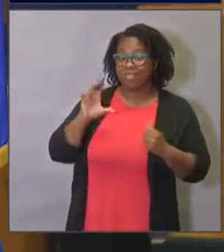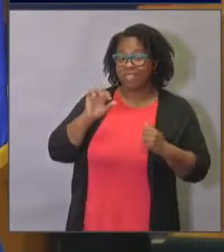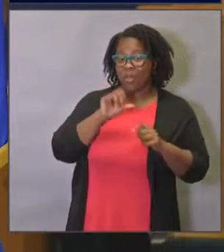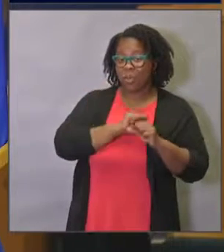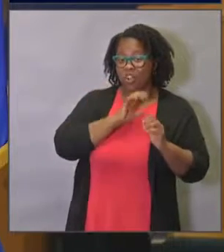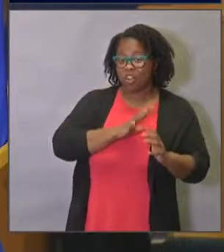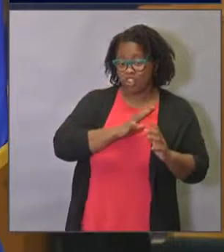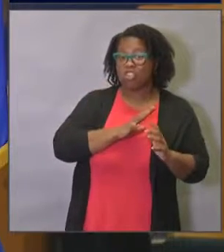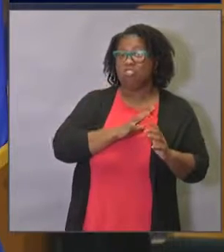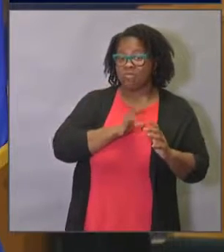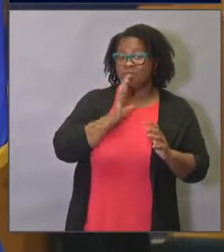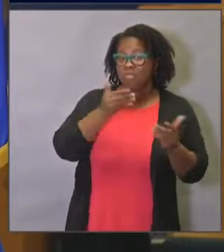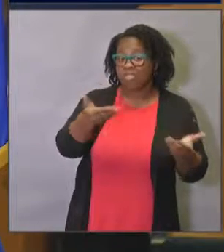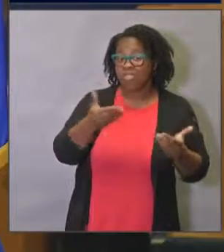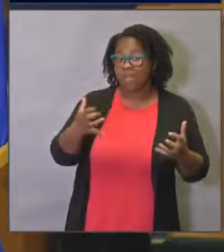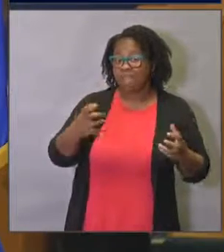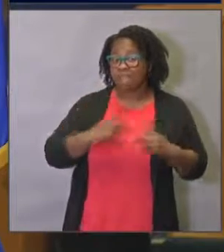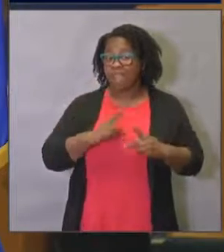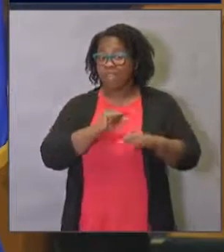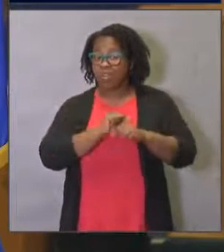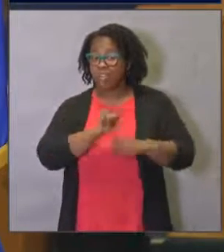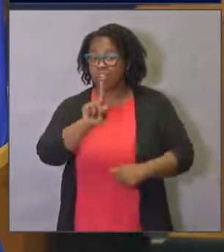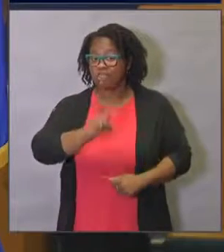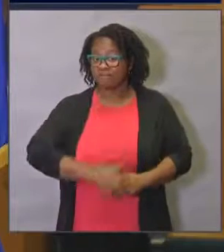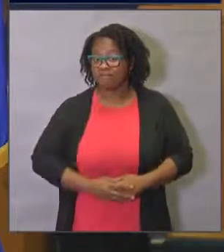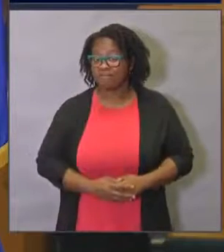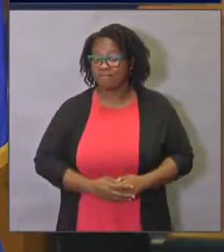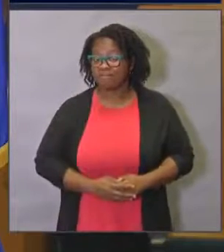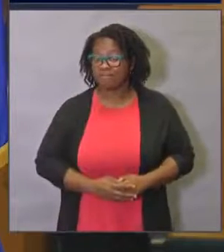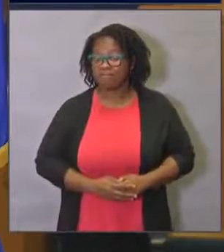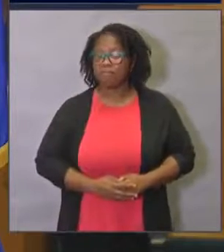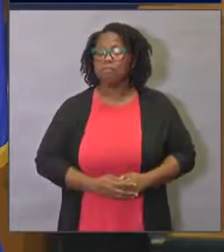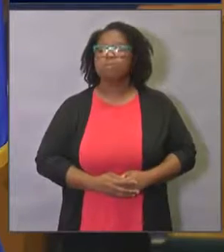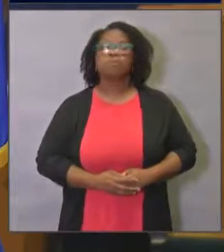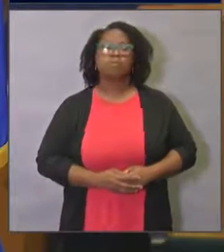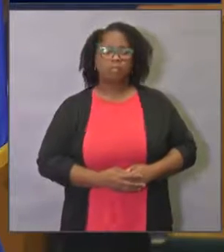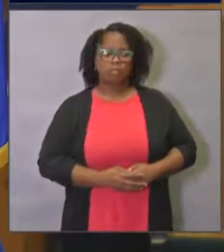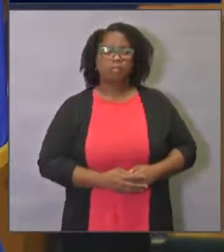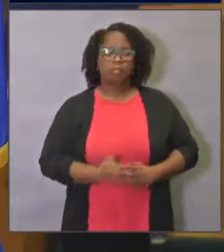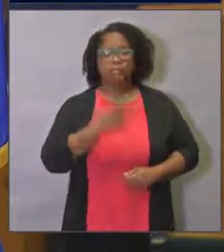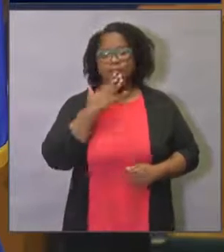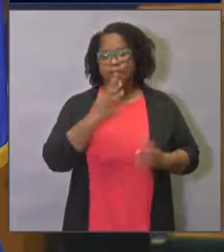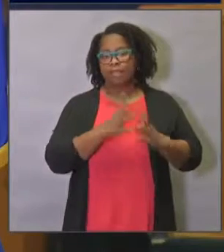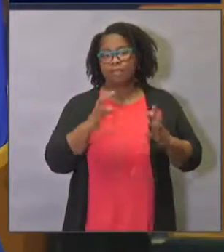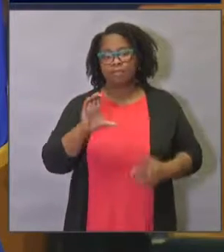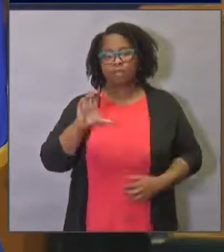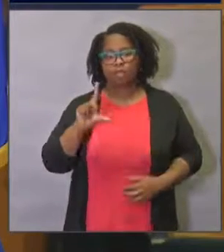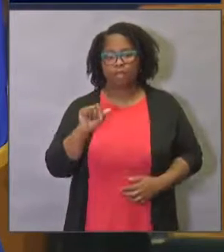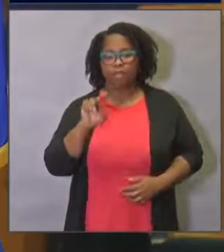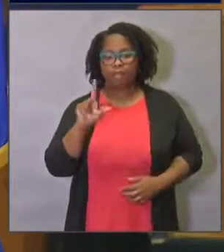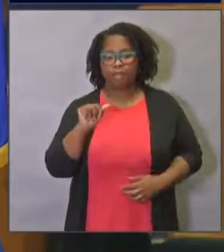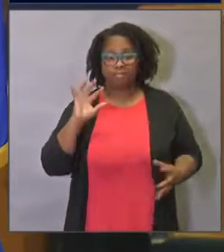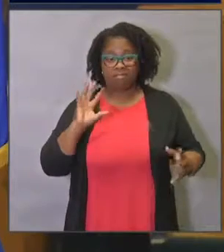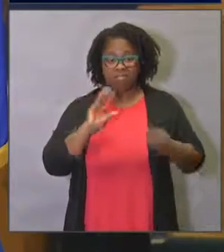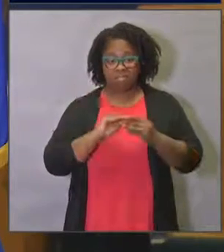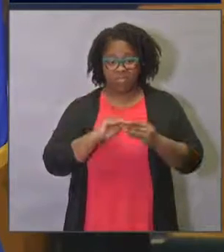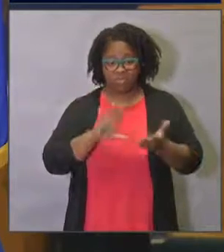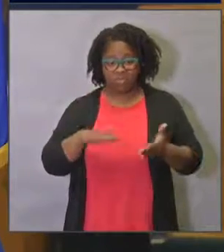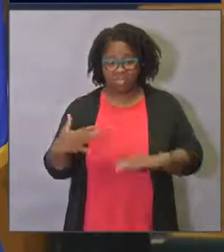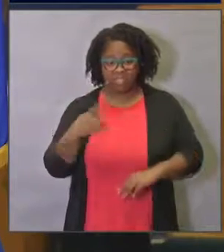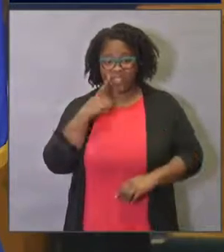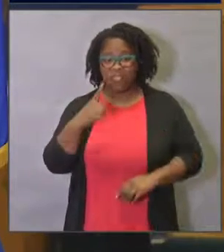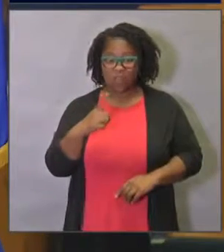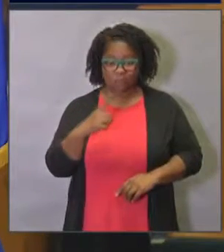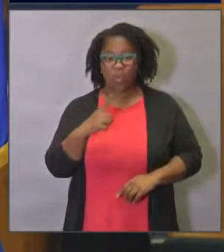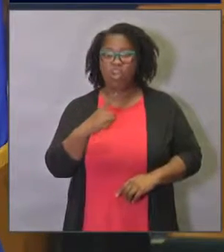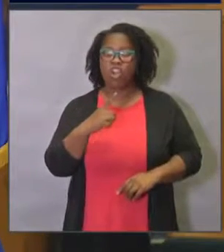you. Yeah, thanks so much, Claudia. I'll have to get you the number of total deaths at the SNFs from